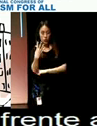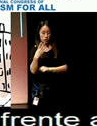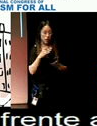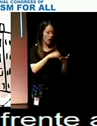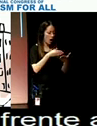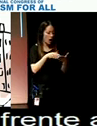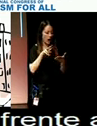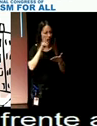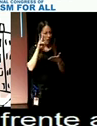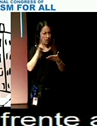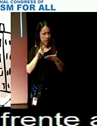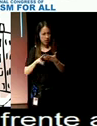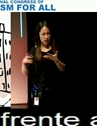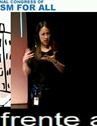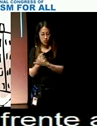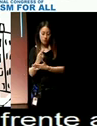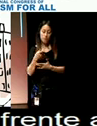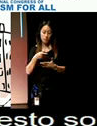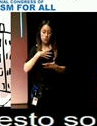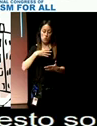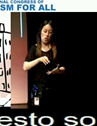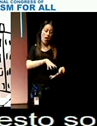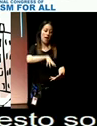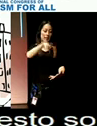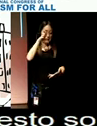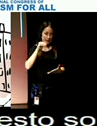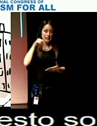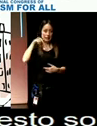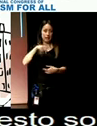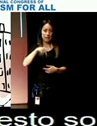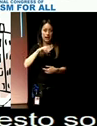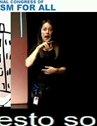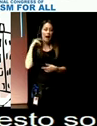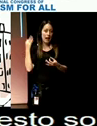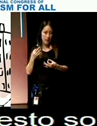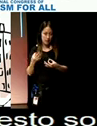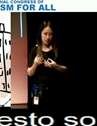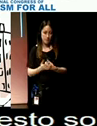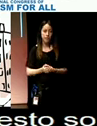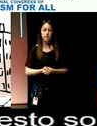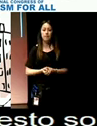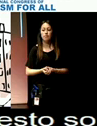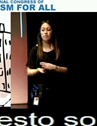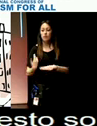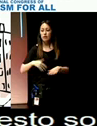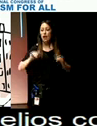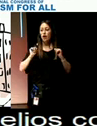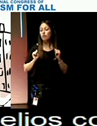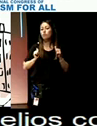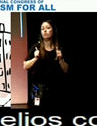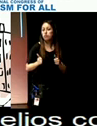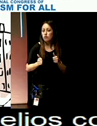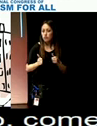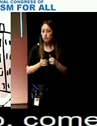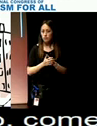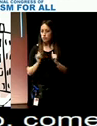small piece of it. So let's start. We'll start with Nazareth.